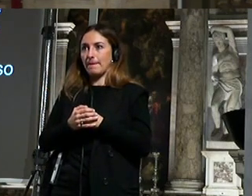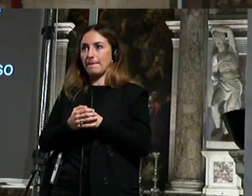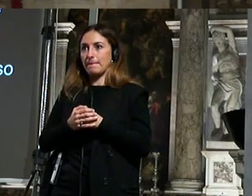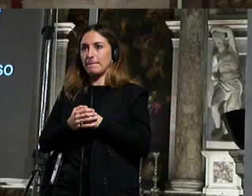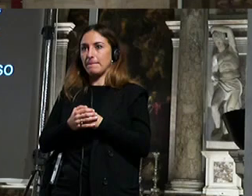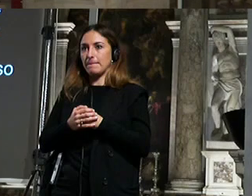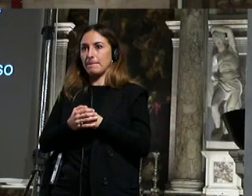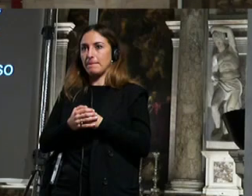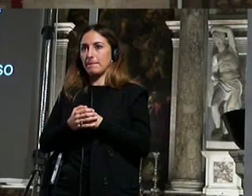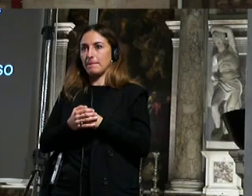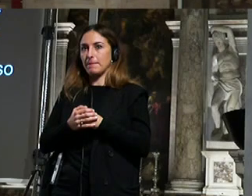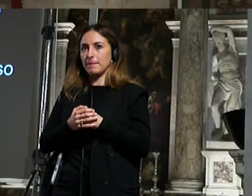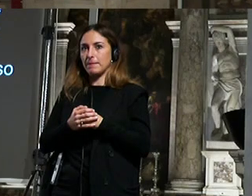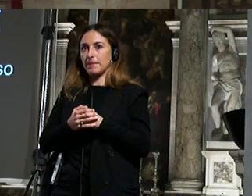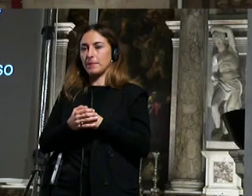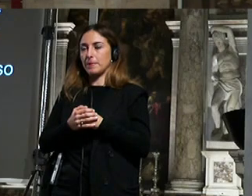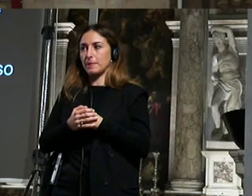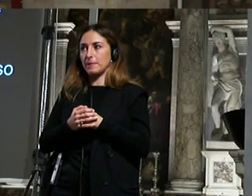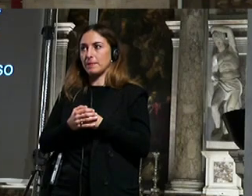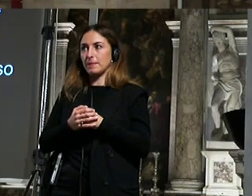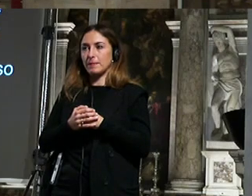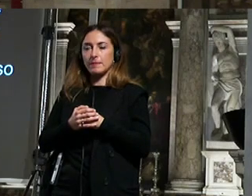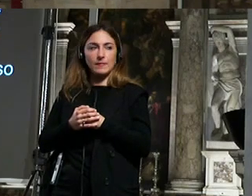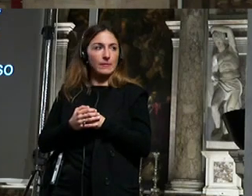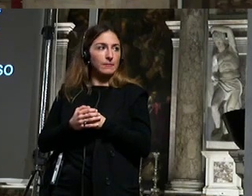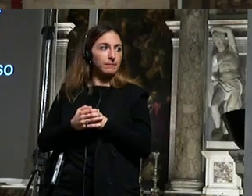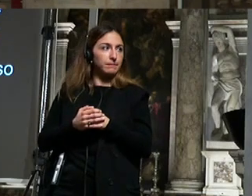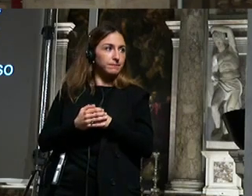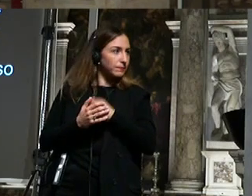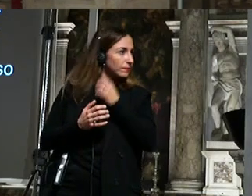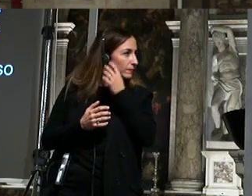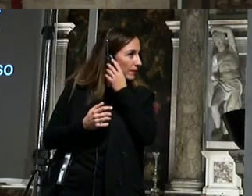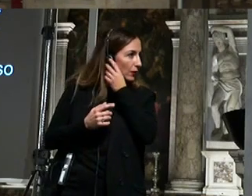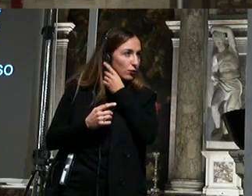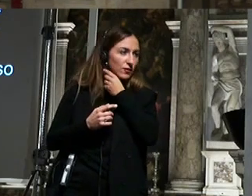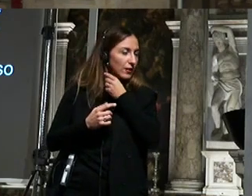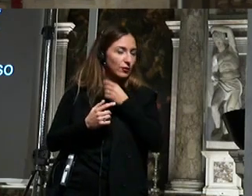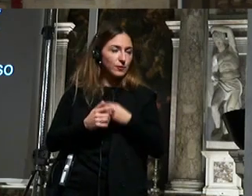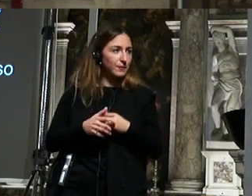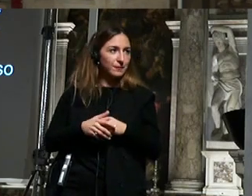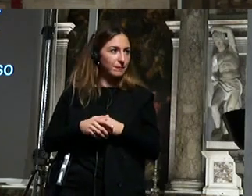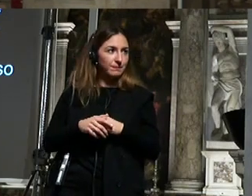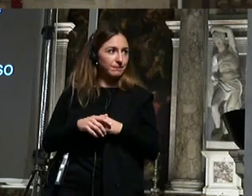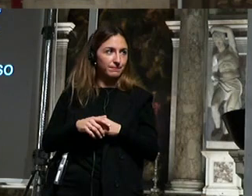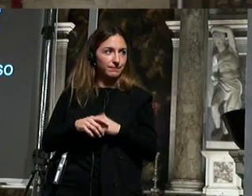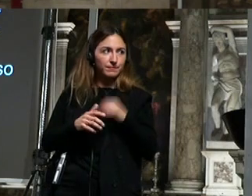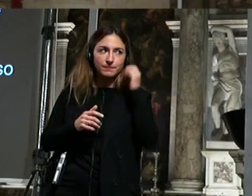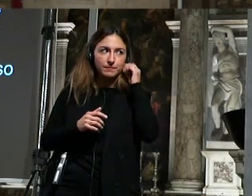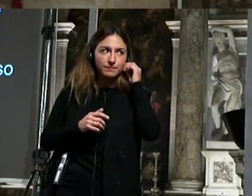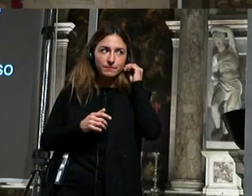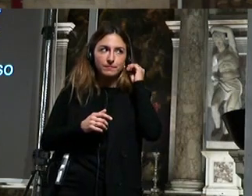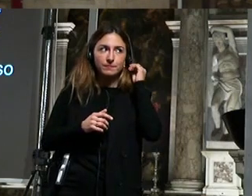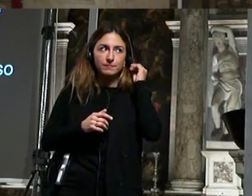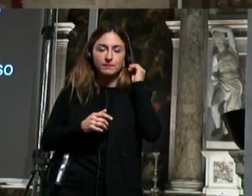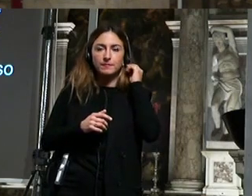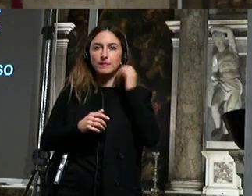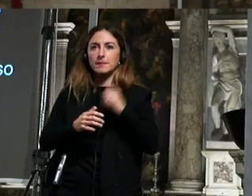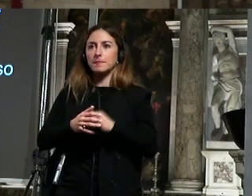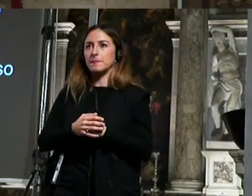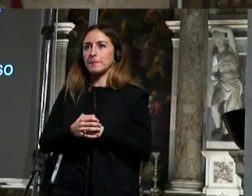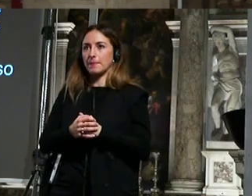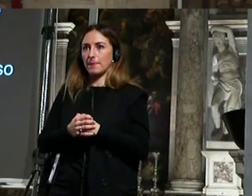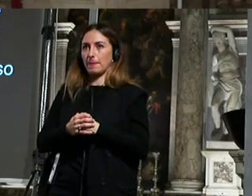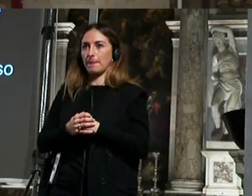I think we all have been apart for so long that we can stop for a moment to appreciate not just the glory of